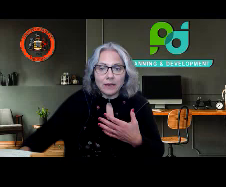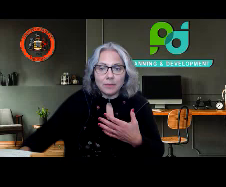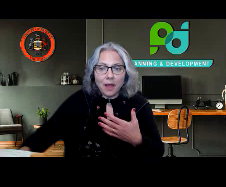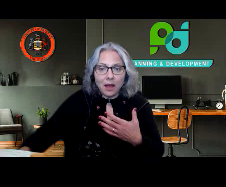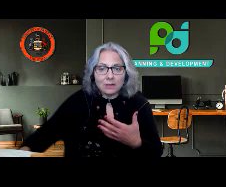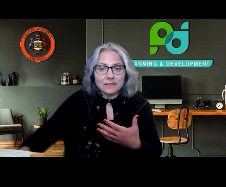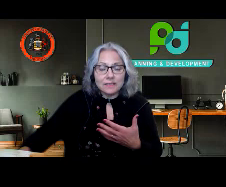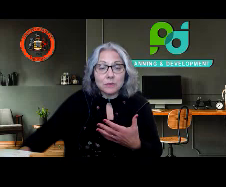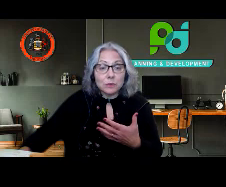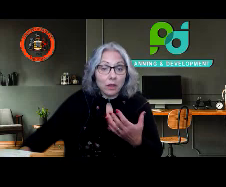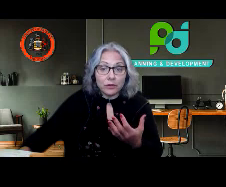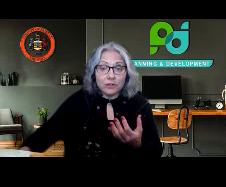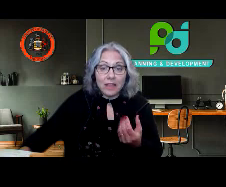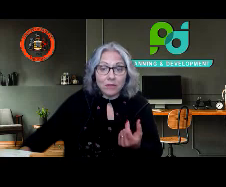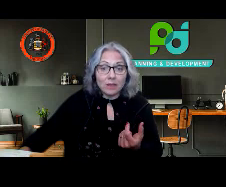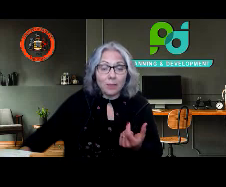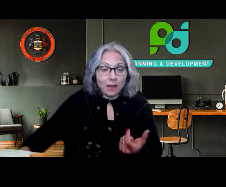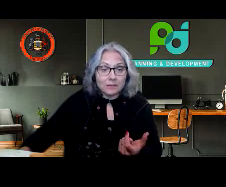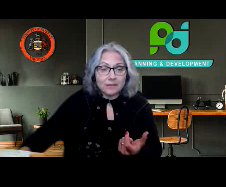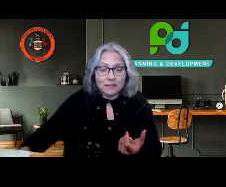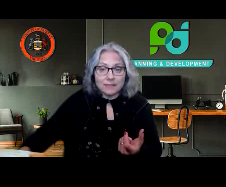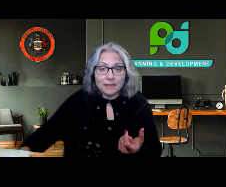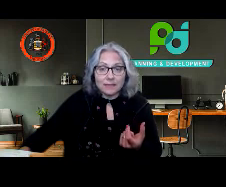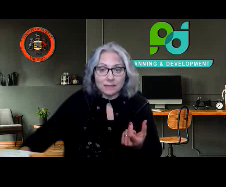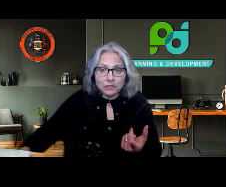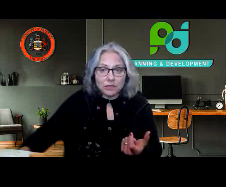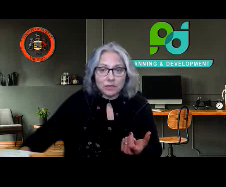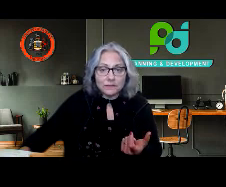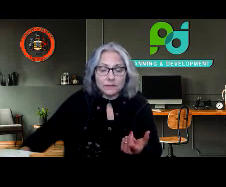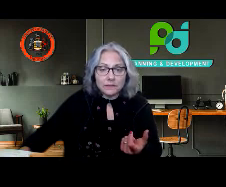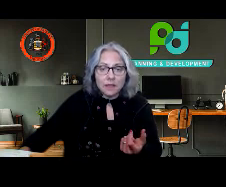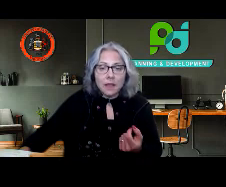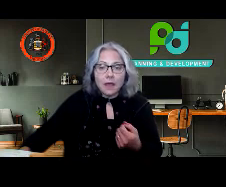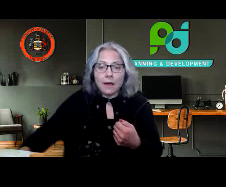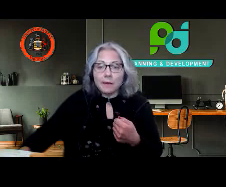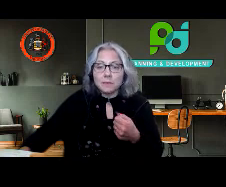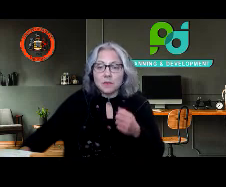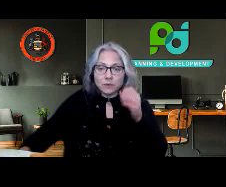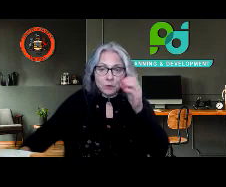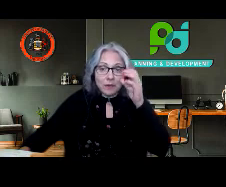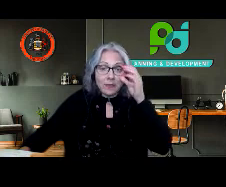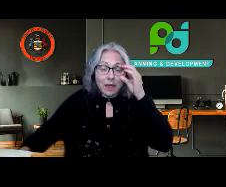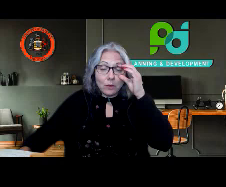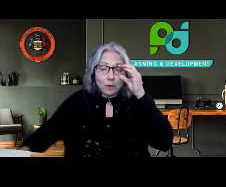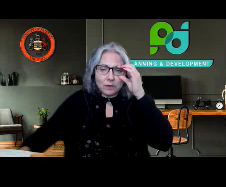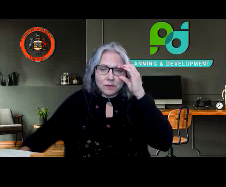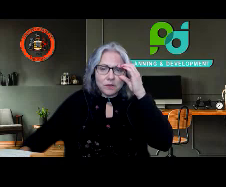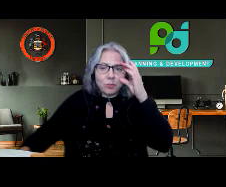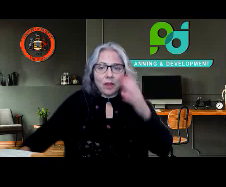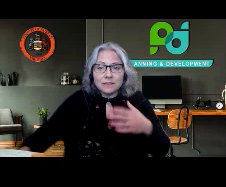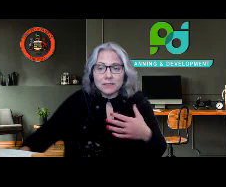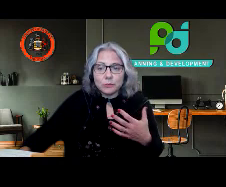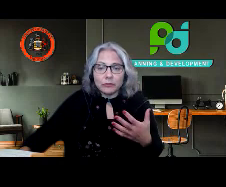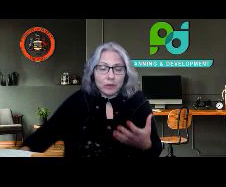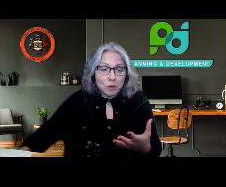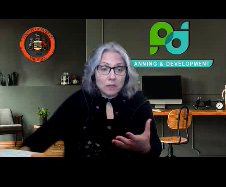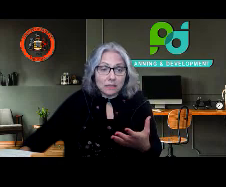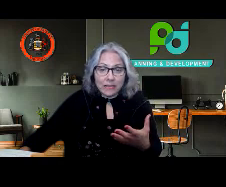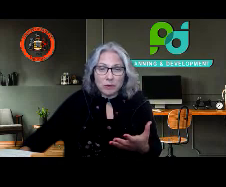align policies with other county policies and initiatives. So we're doing that. We are also in the